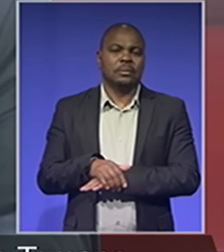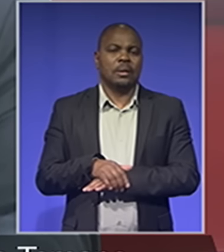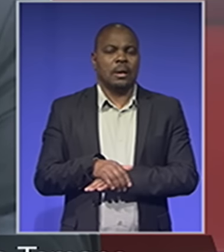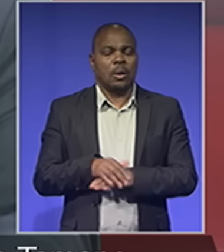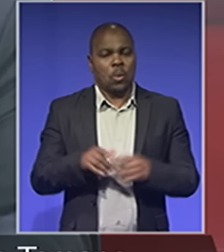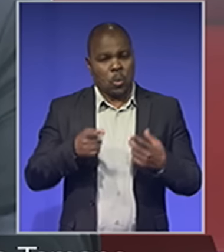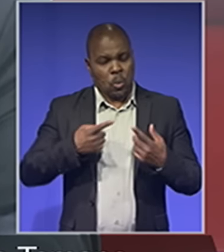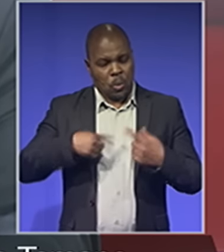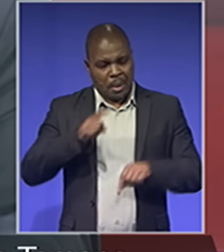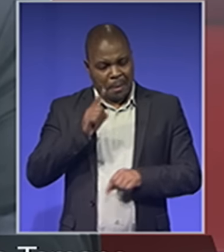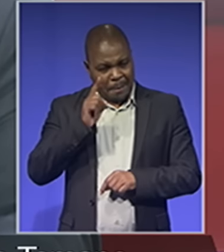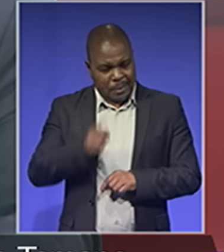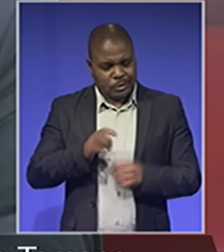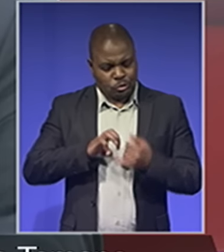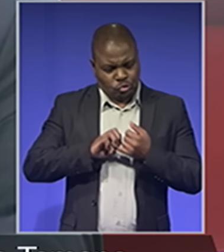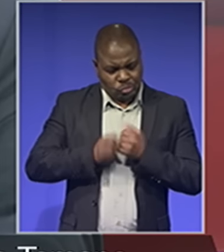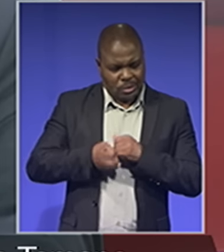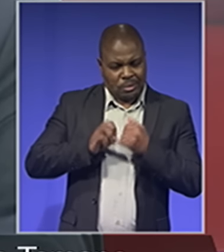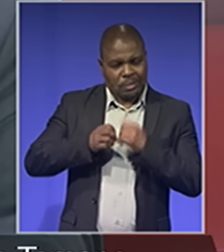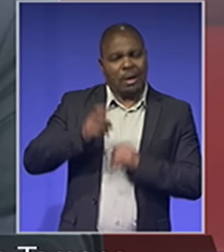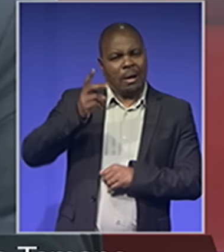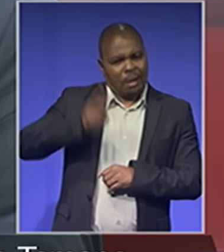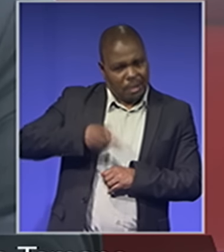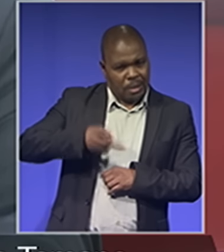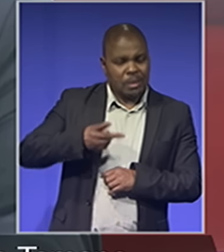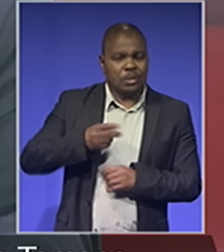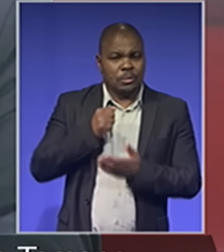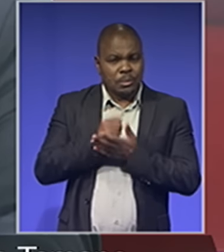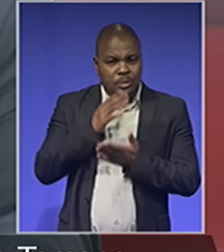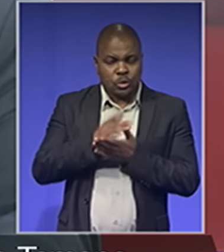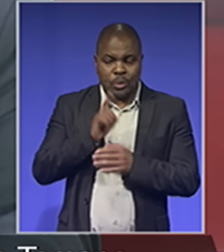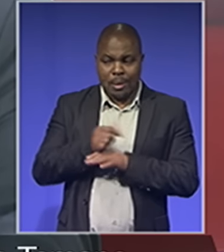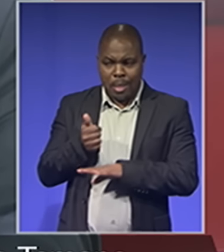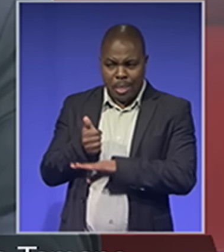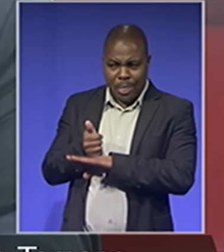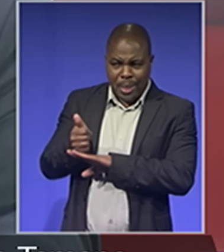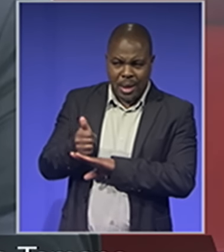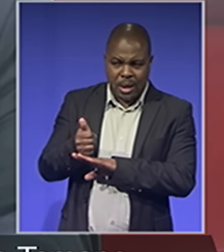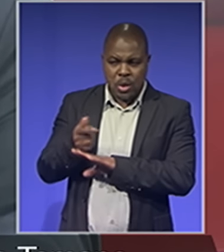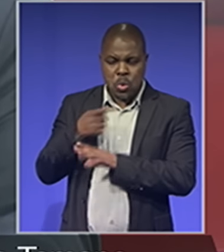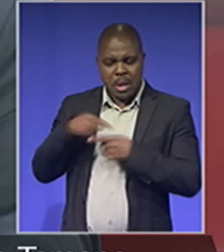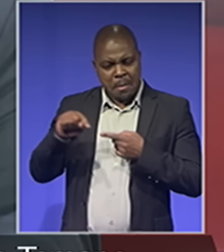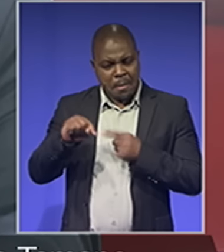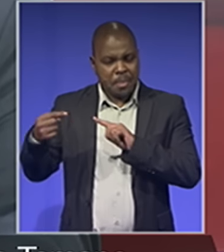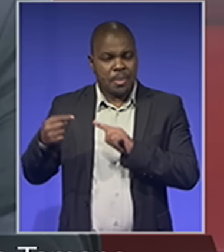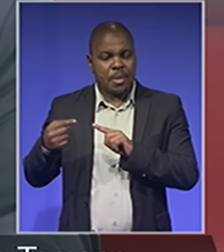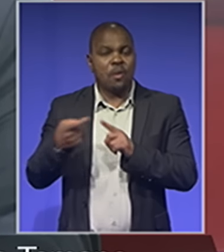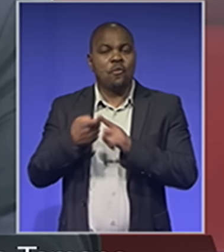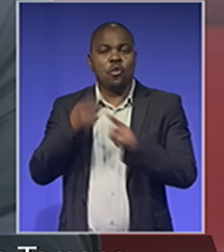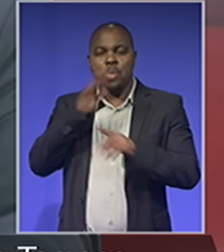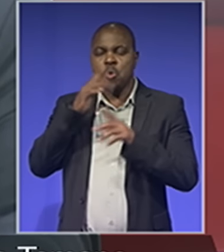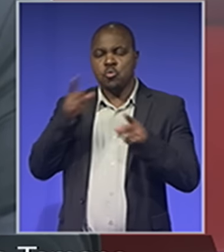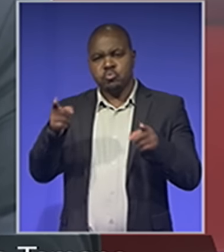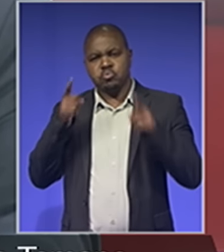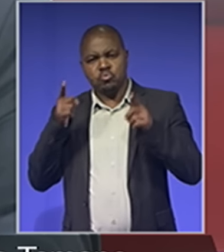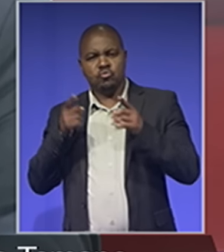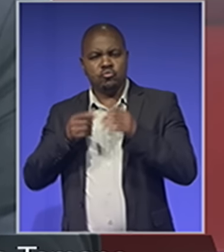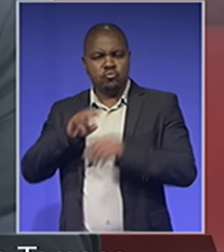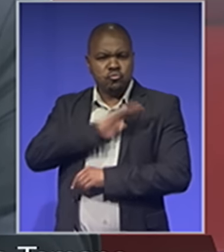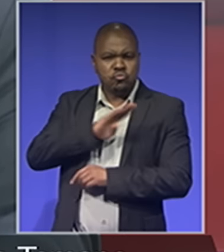We must redouble our efforts to tackle the threat posed by terrorism and